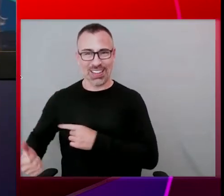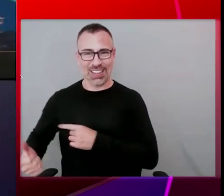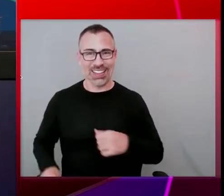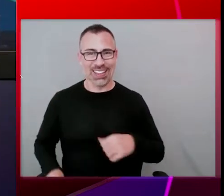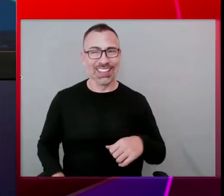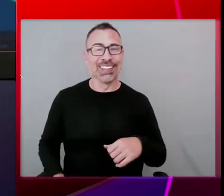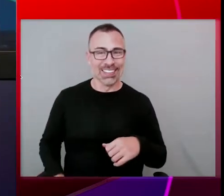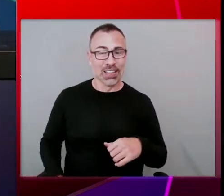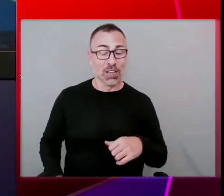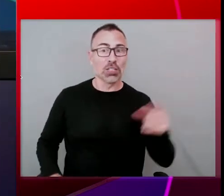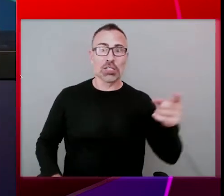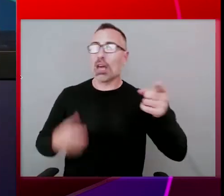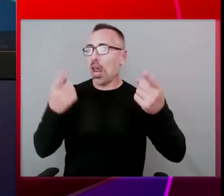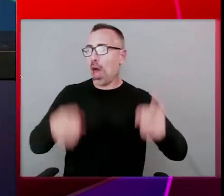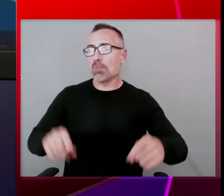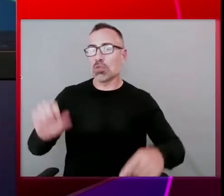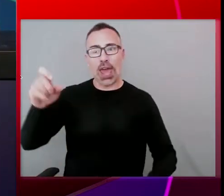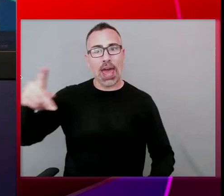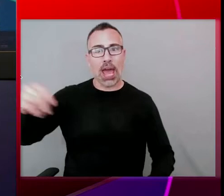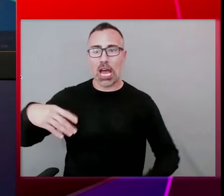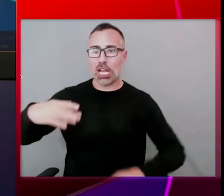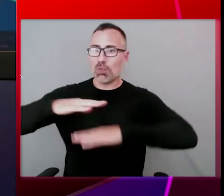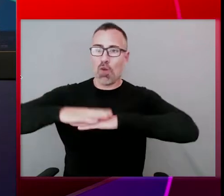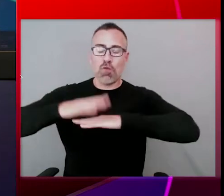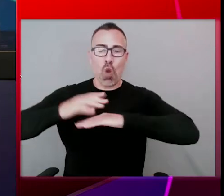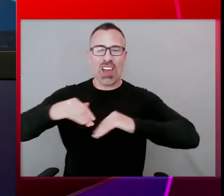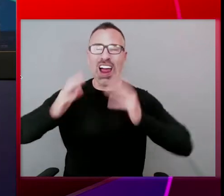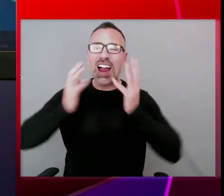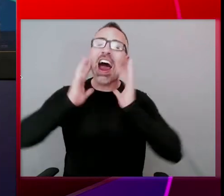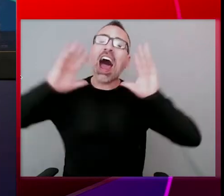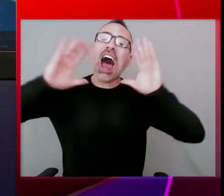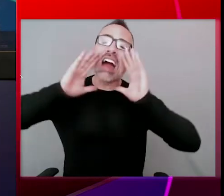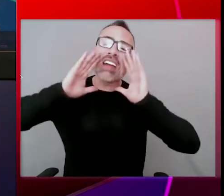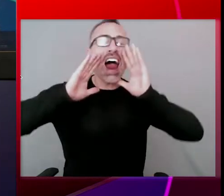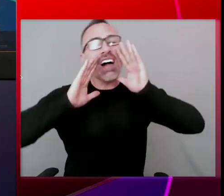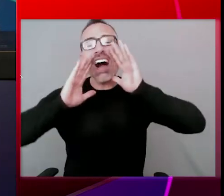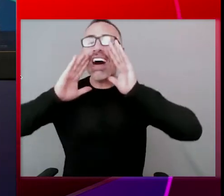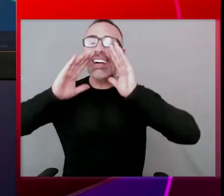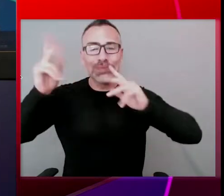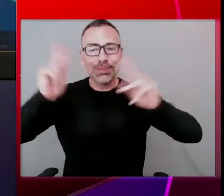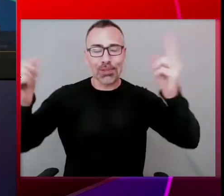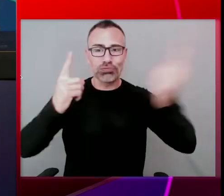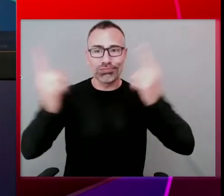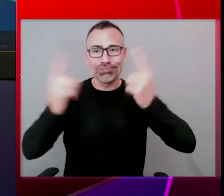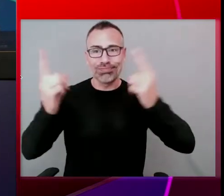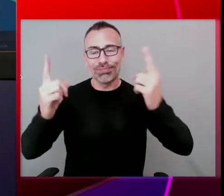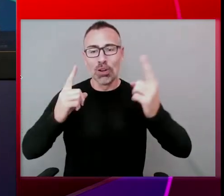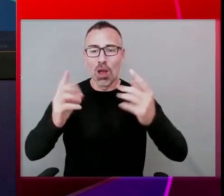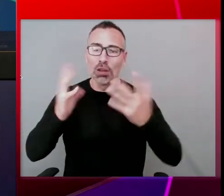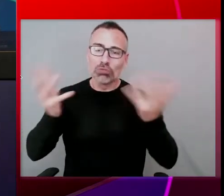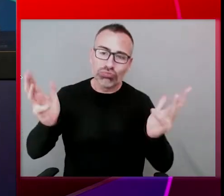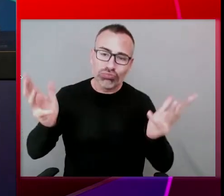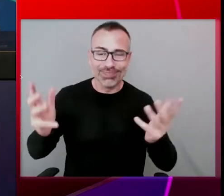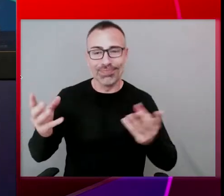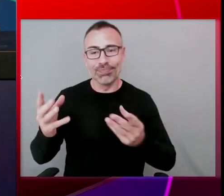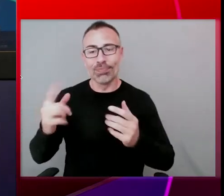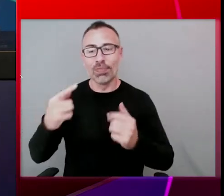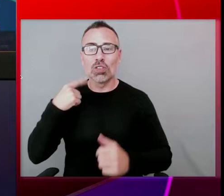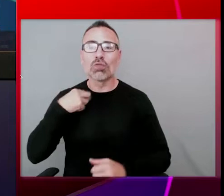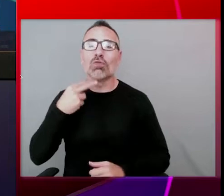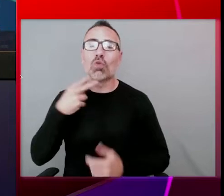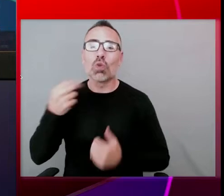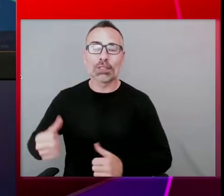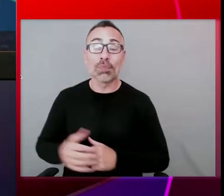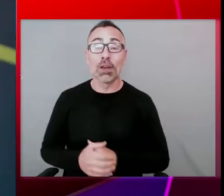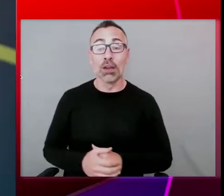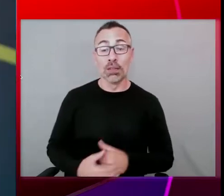expo hall floor talking about AWS Arts. Yes, doing it well. So we have 3 projects that we're showing here, and then I'm going